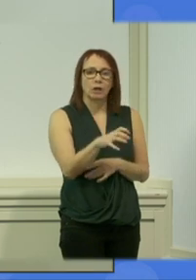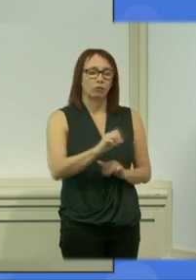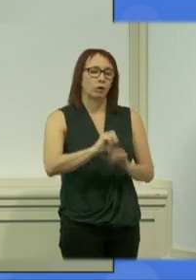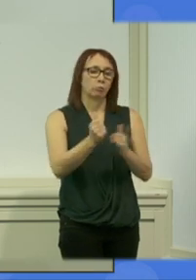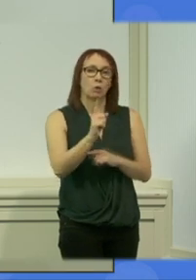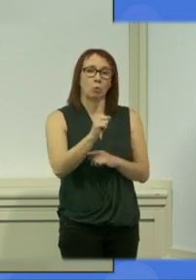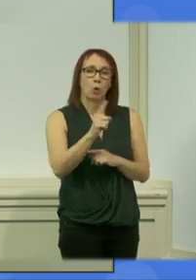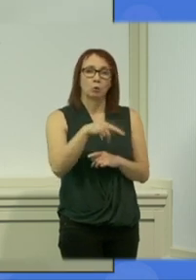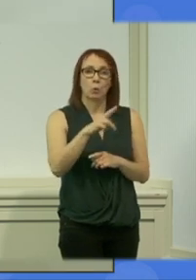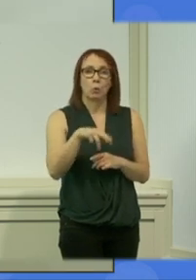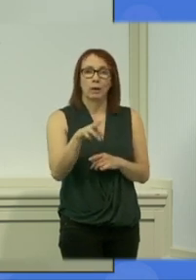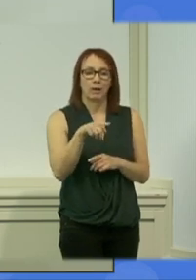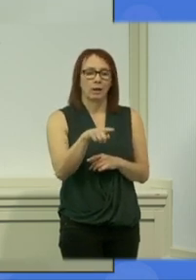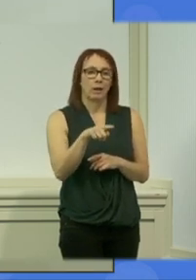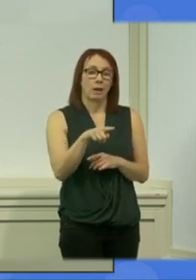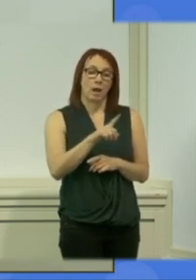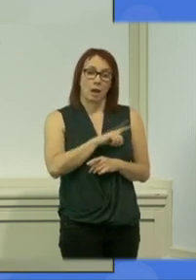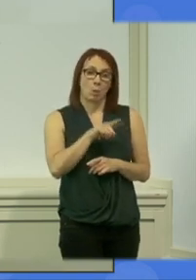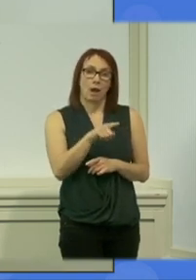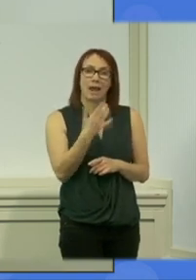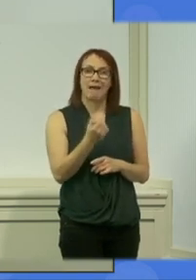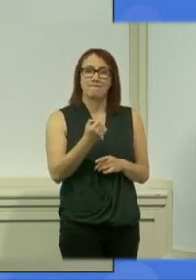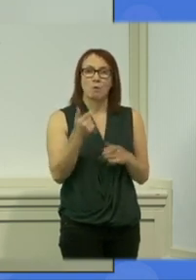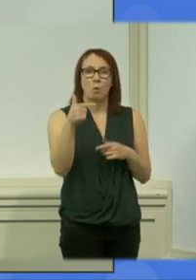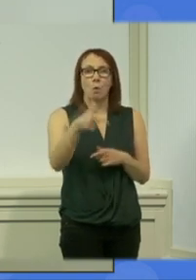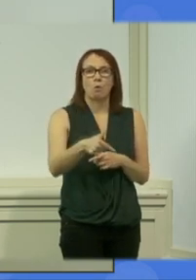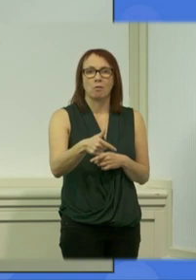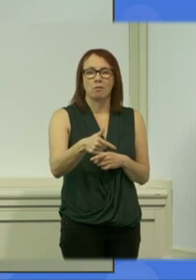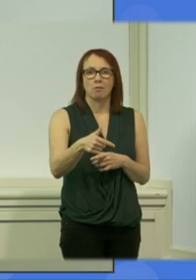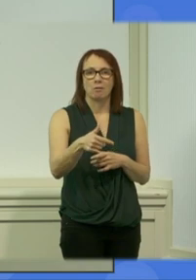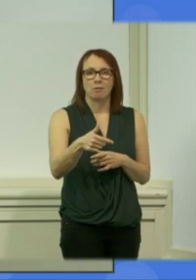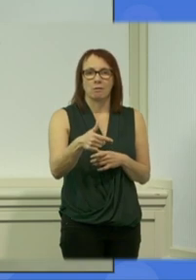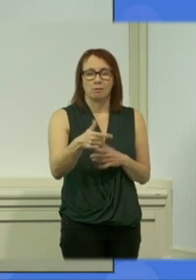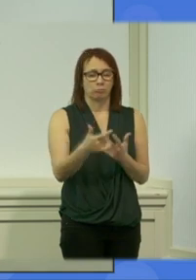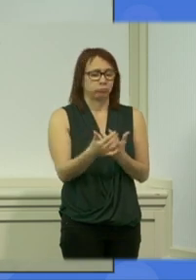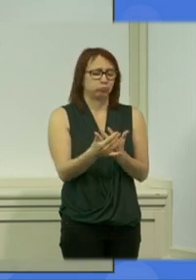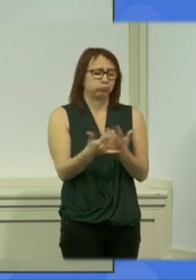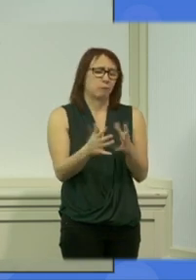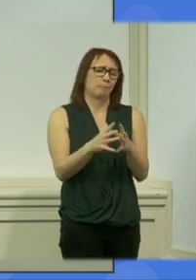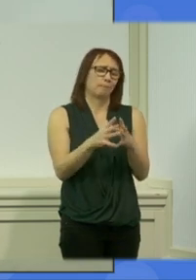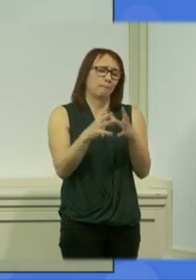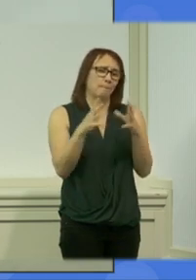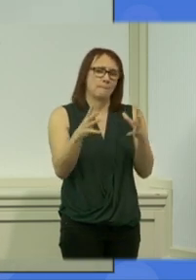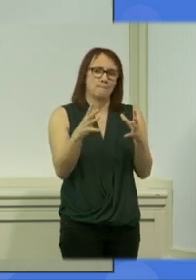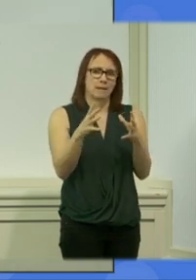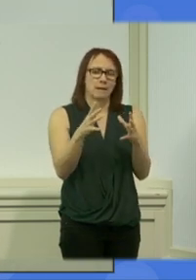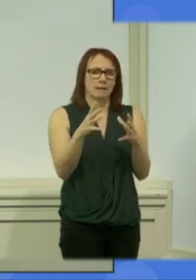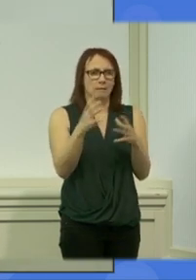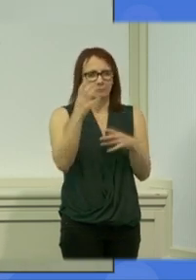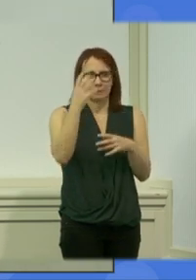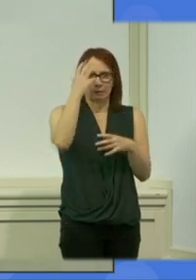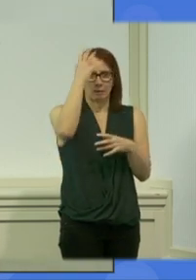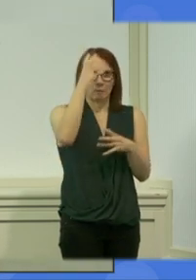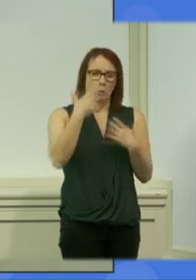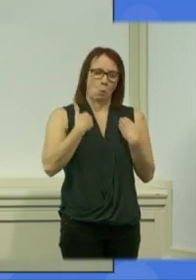Norway, based to a large extent on its oil revenues. It has a very large, what's called a sovereign wealth